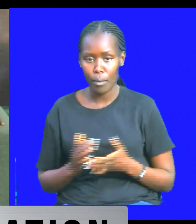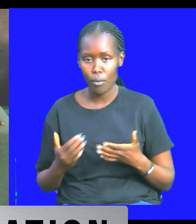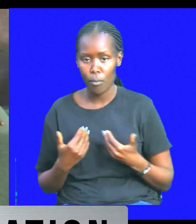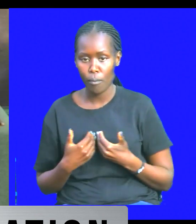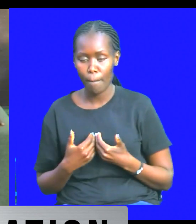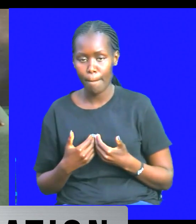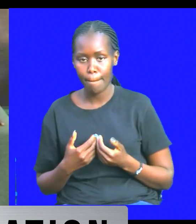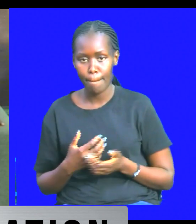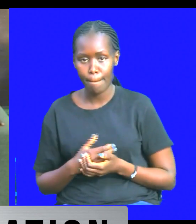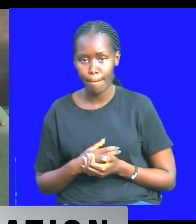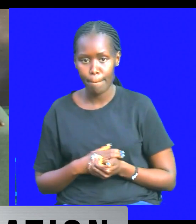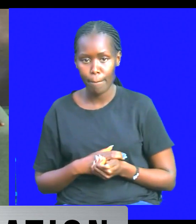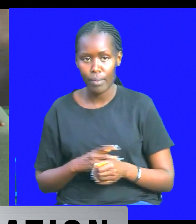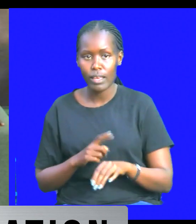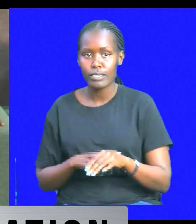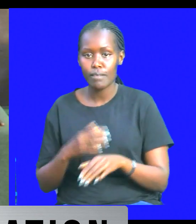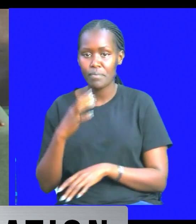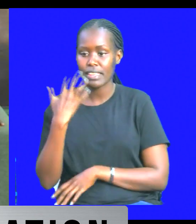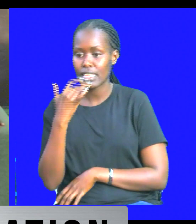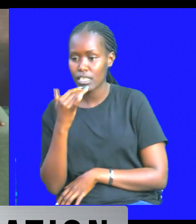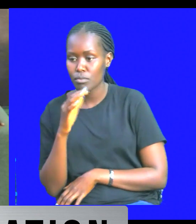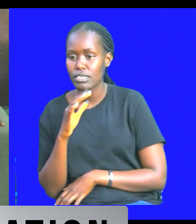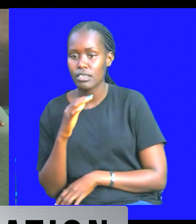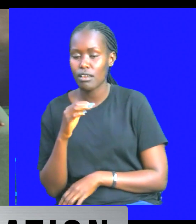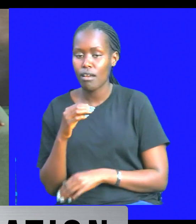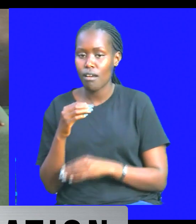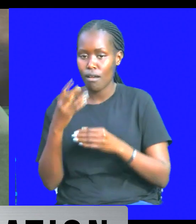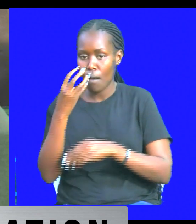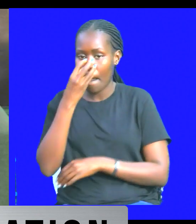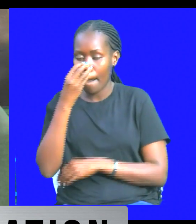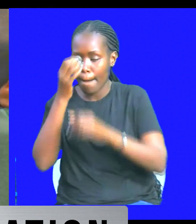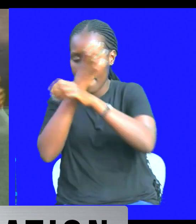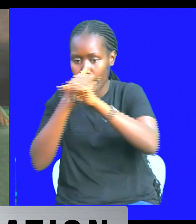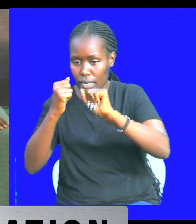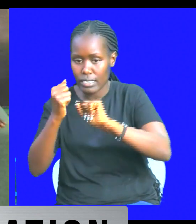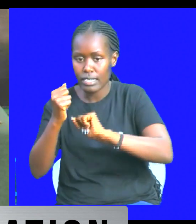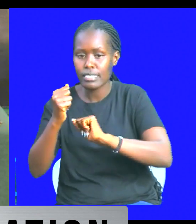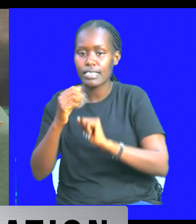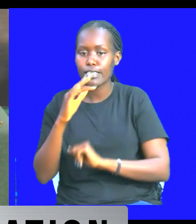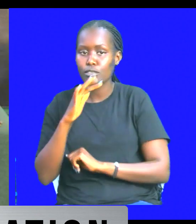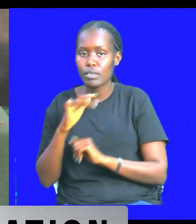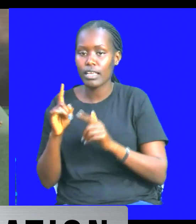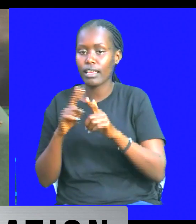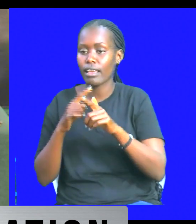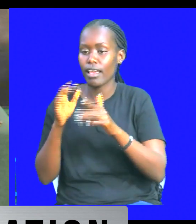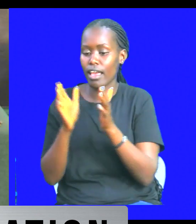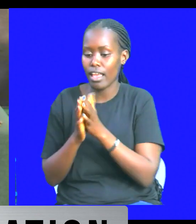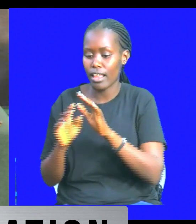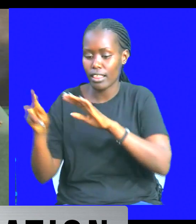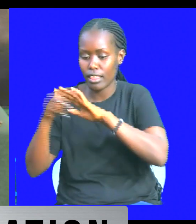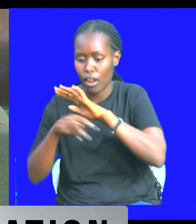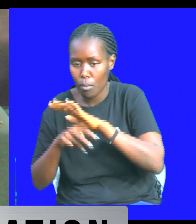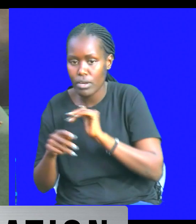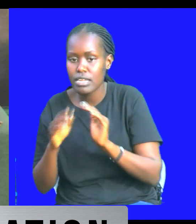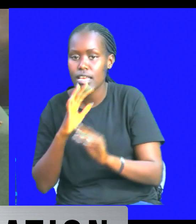previous regime. When the deputy is speaking, the president is speaking on the other side and the deputy speaks on this side. Let's hope it doesn't go that